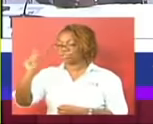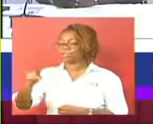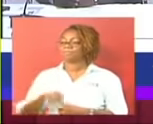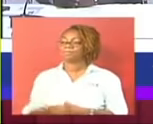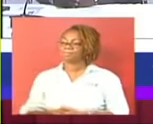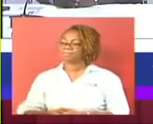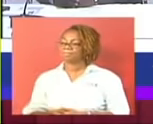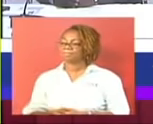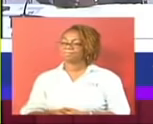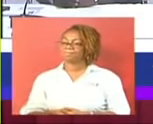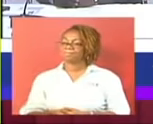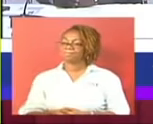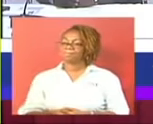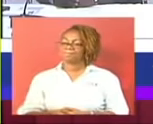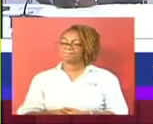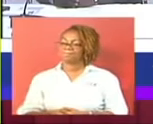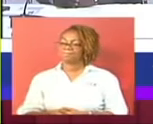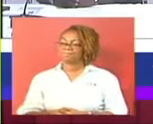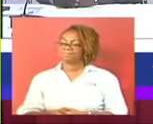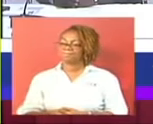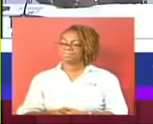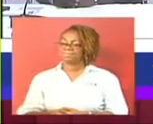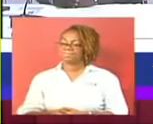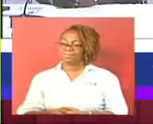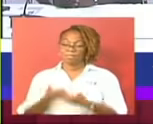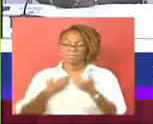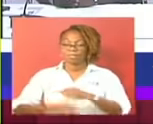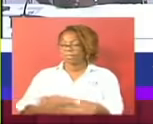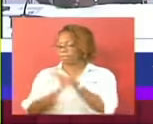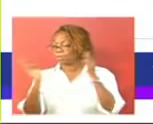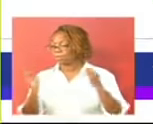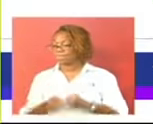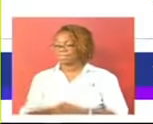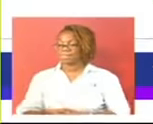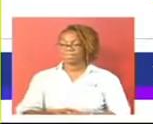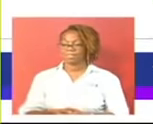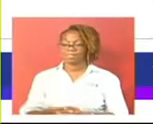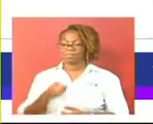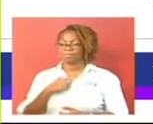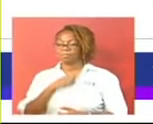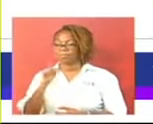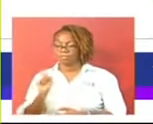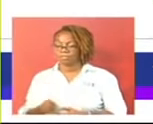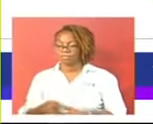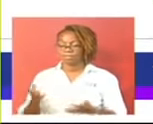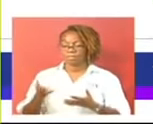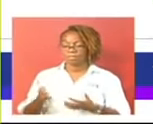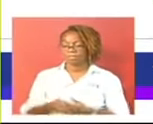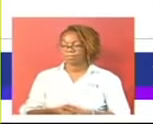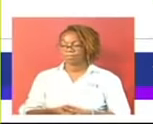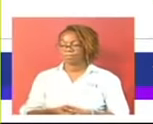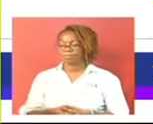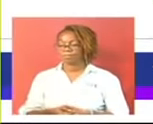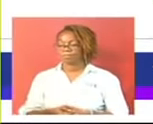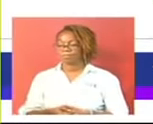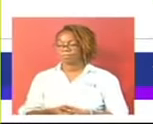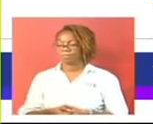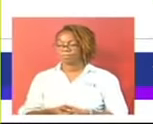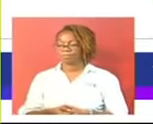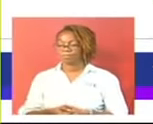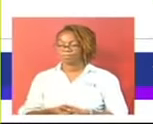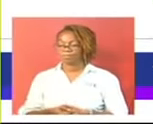Good morning. Hi, good morning. Candice Jackson from Tobago Channel 5 News. My questions are, was there a